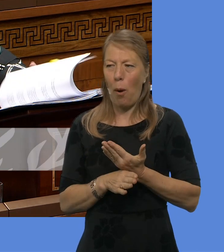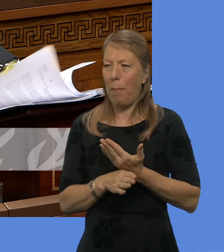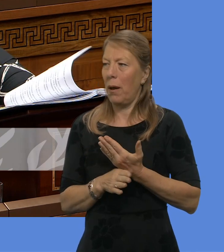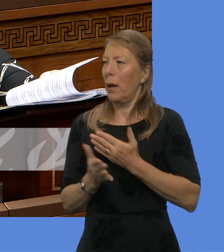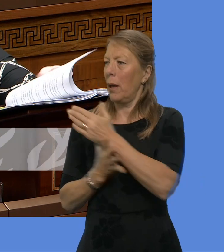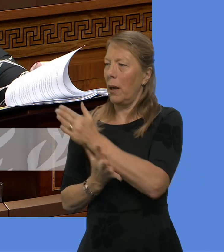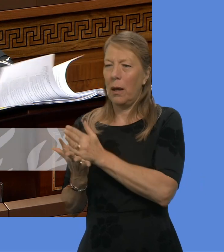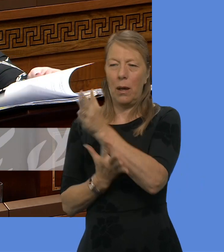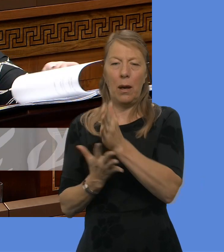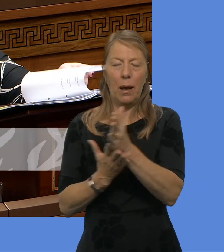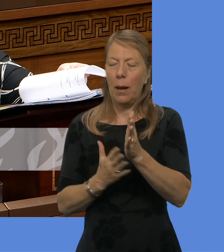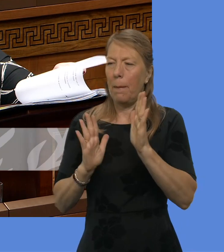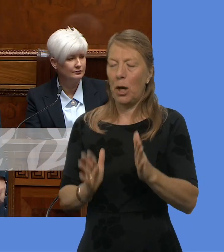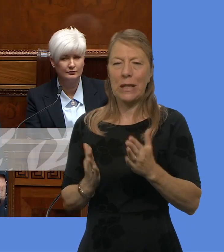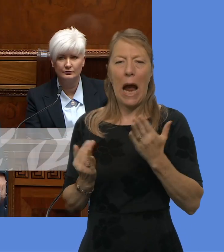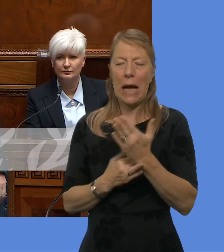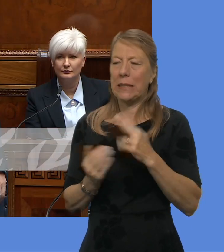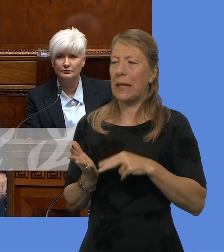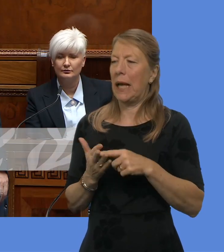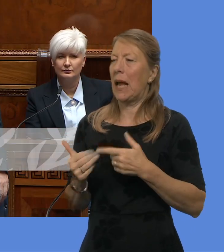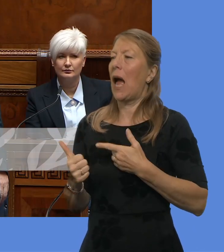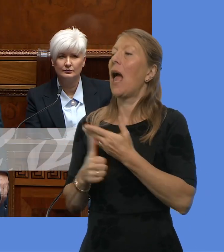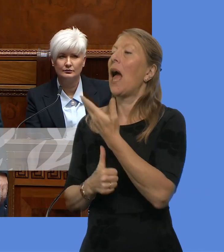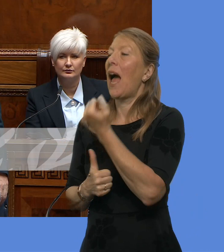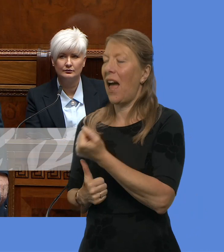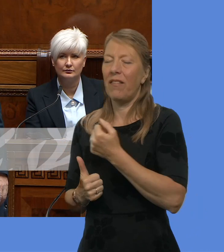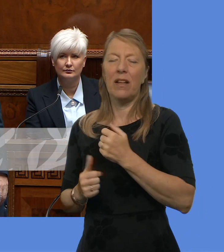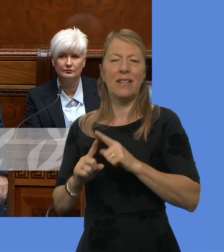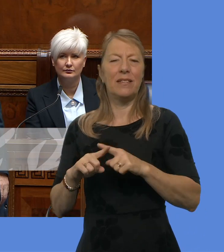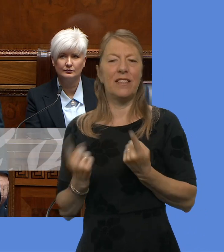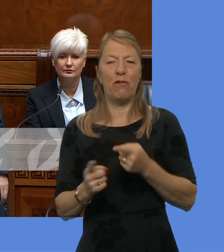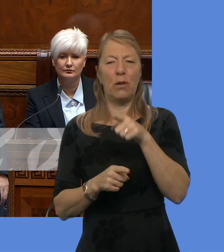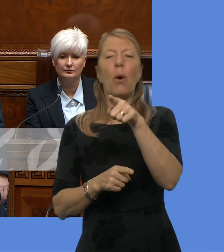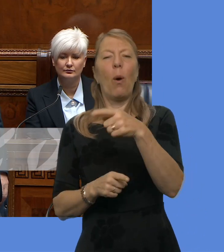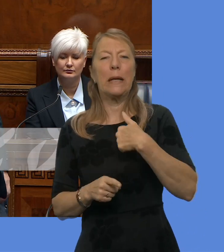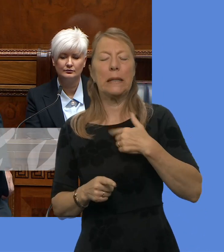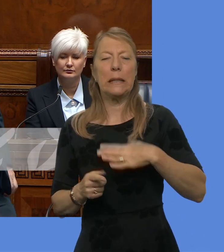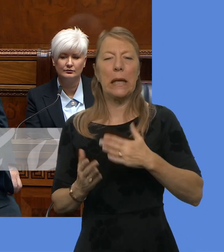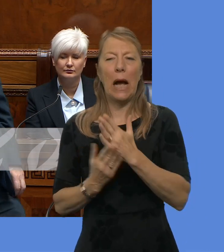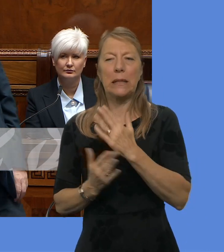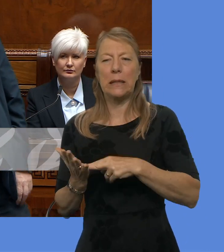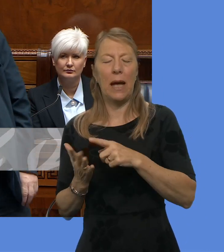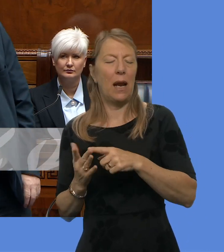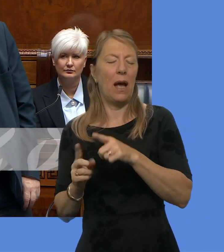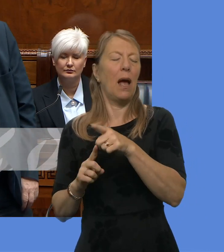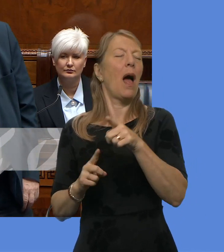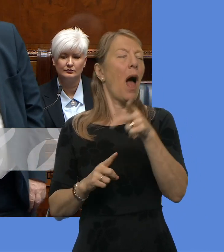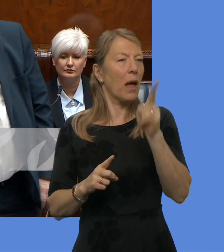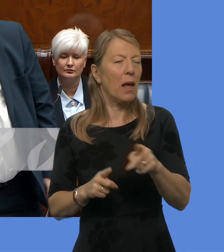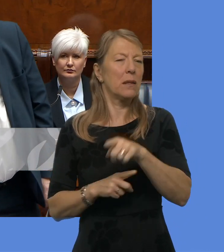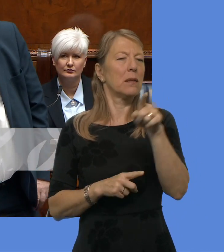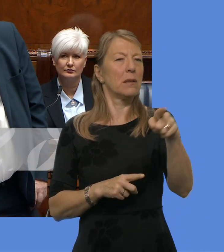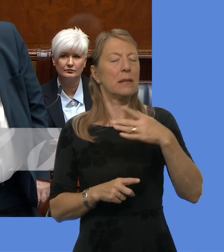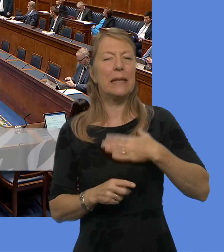in terms of a review to actually remove the duplication to prevent the individual having to go through the process and actually the further burden